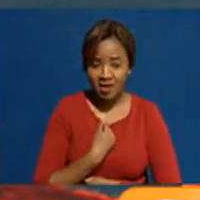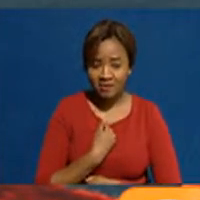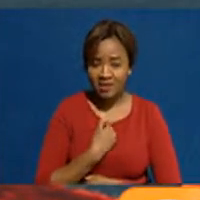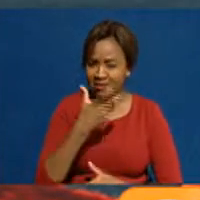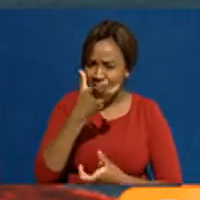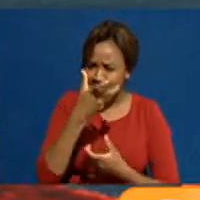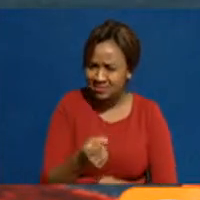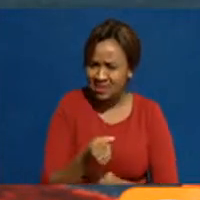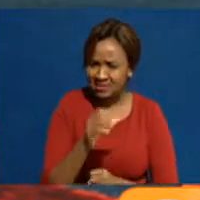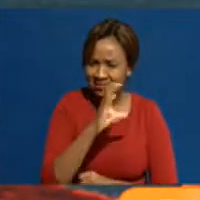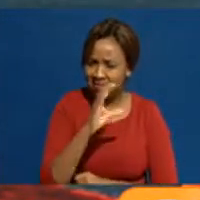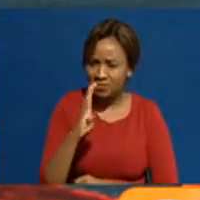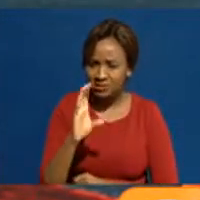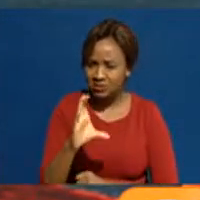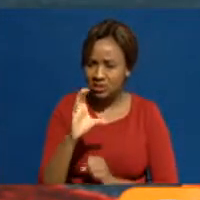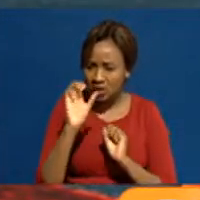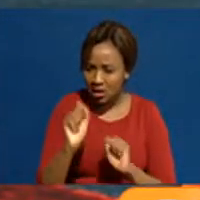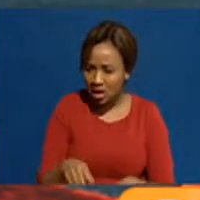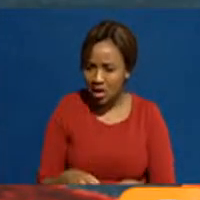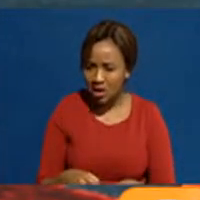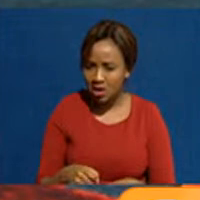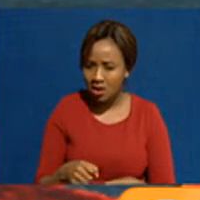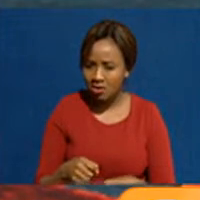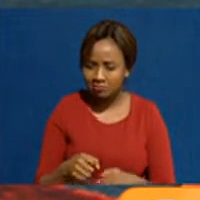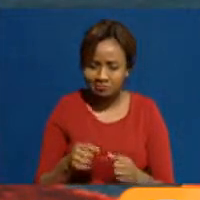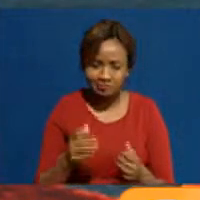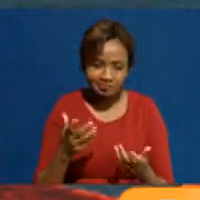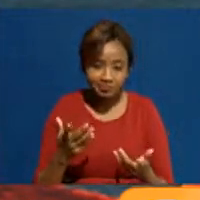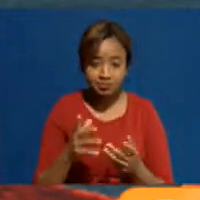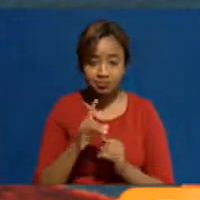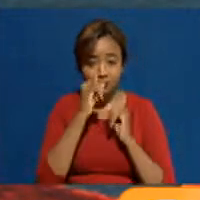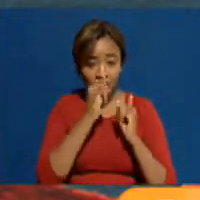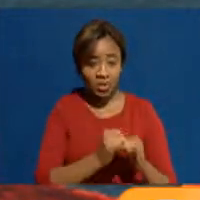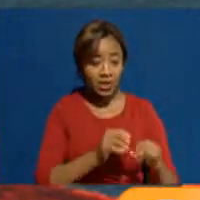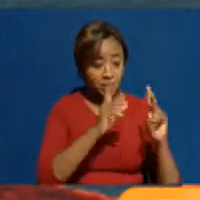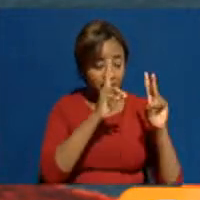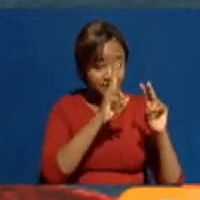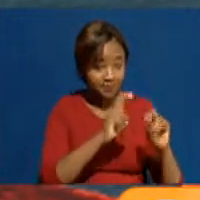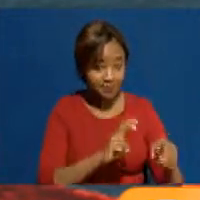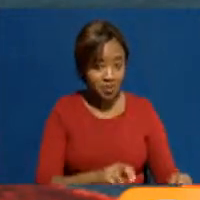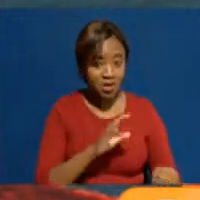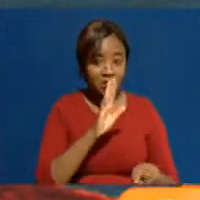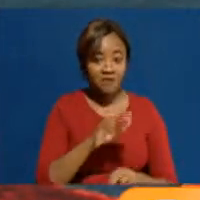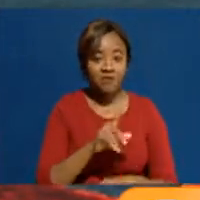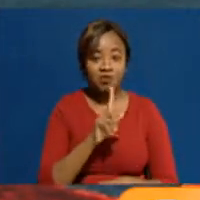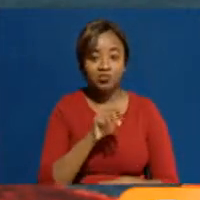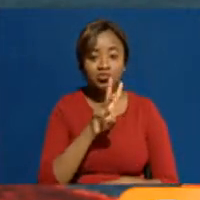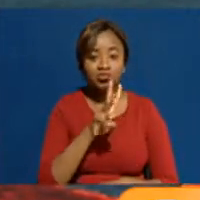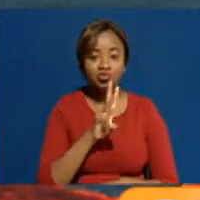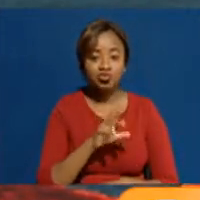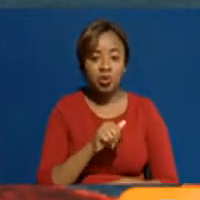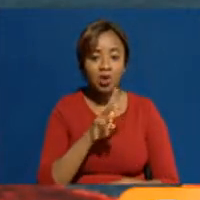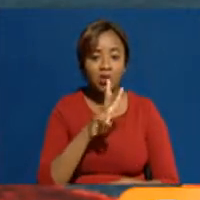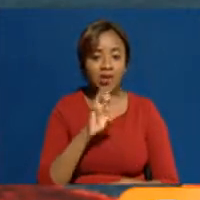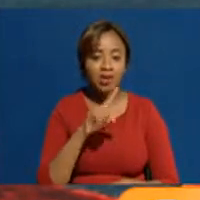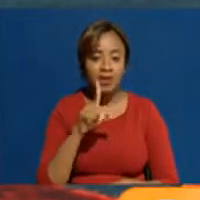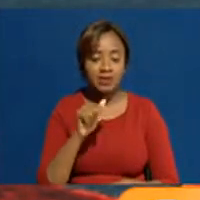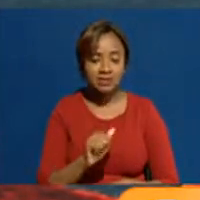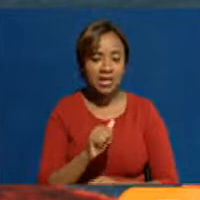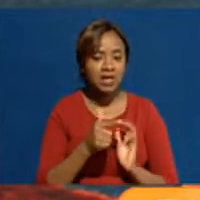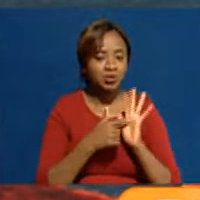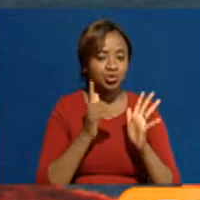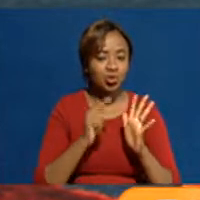curriculum overall. Now, despite this, a new study by Twaweza East Africa showed most Kenyans